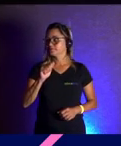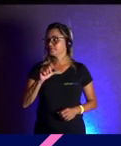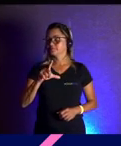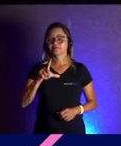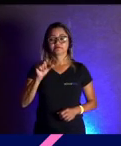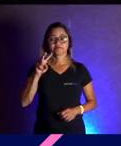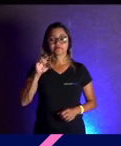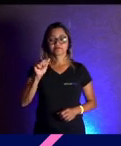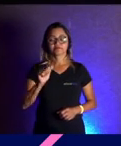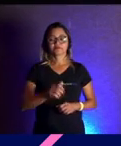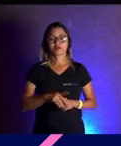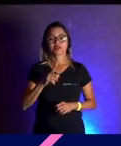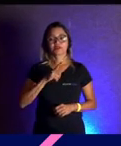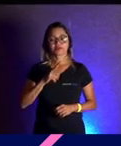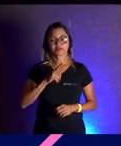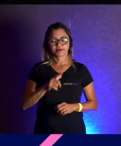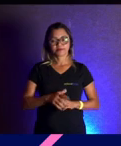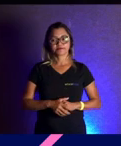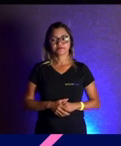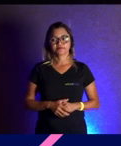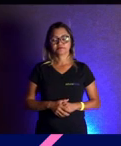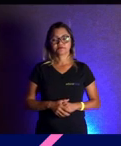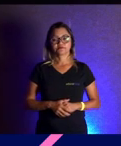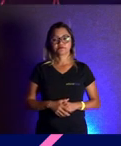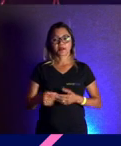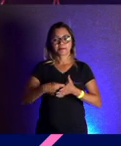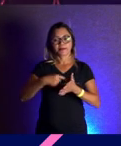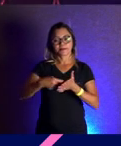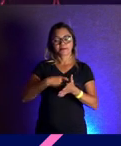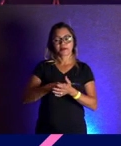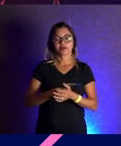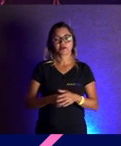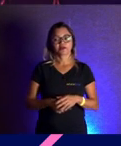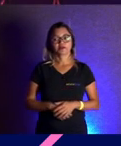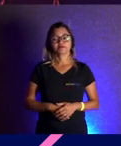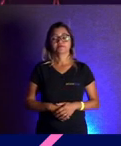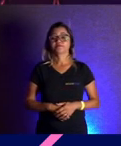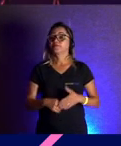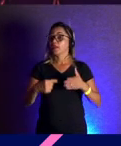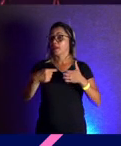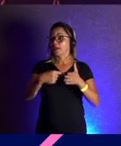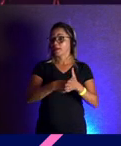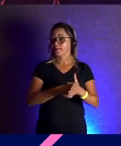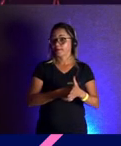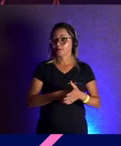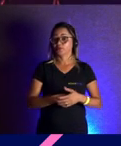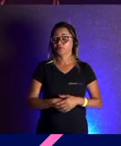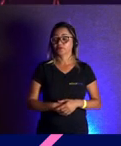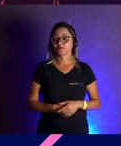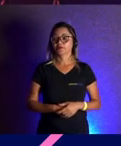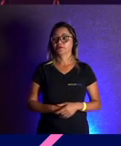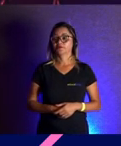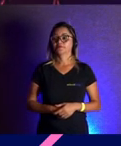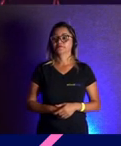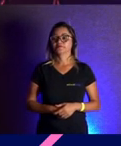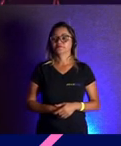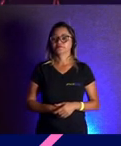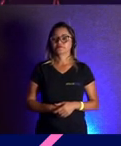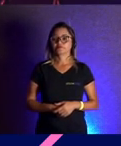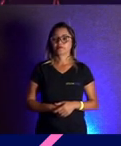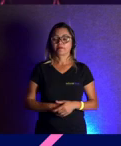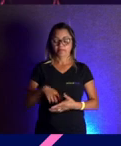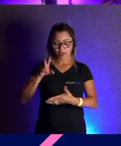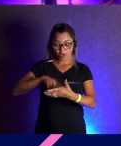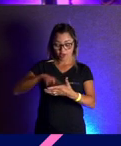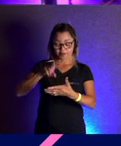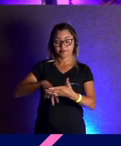Eu acho que com essas vai ser, a gente vai encerrar por aqui. Mas a pergunta que eu tenho aqui agora, vou dar uma olhada